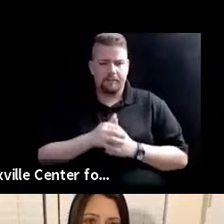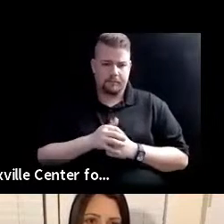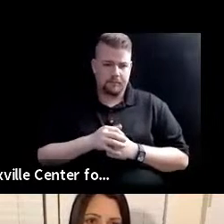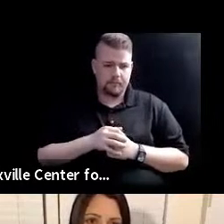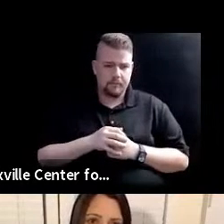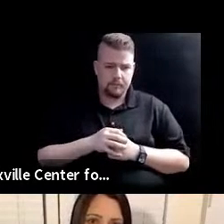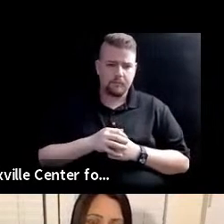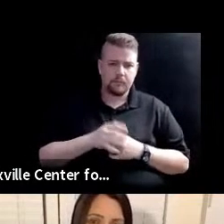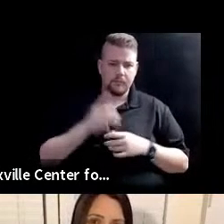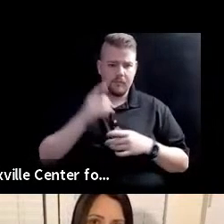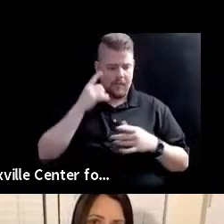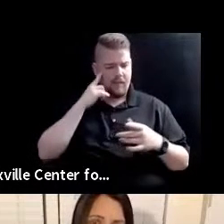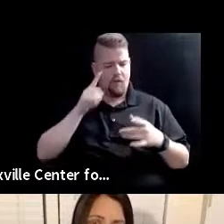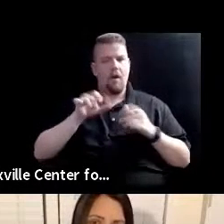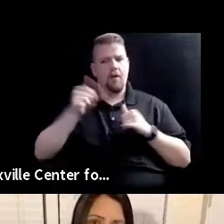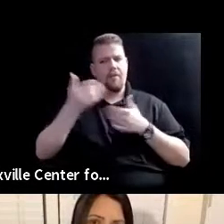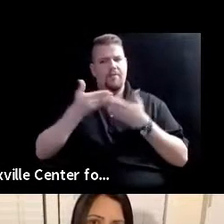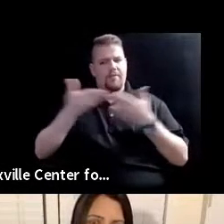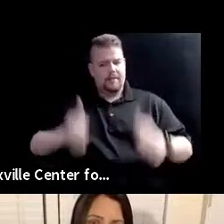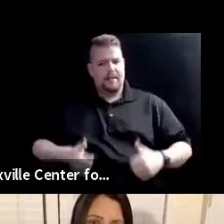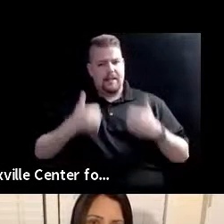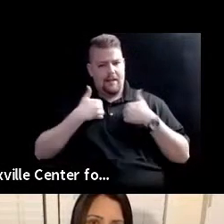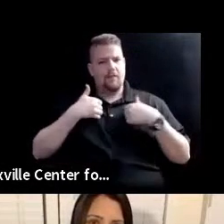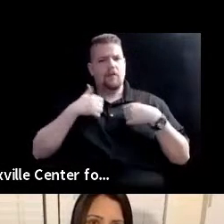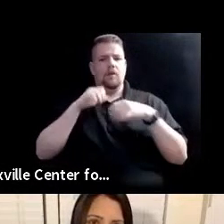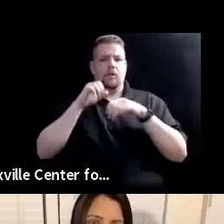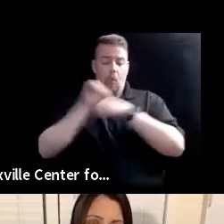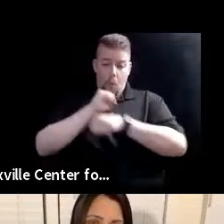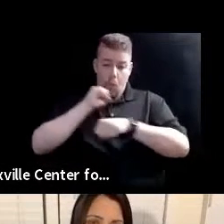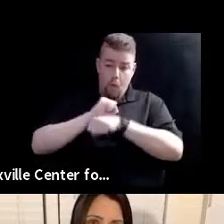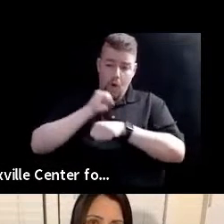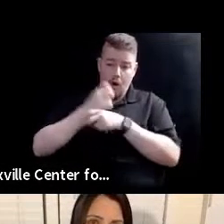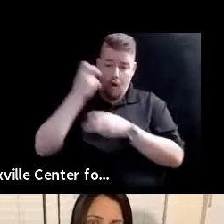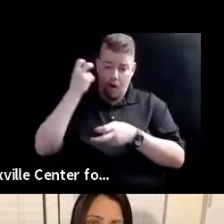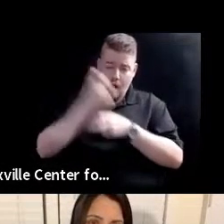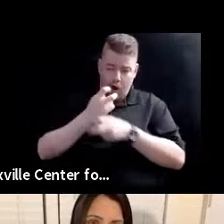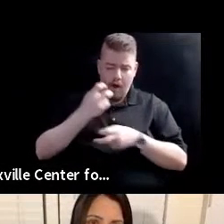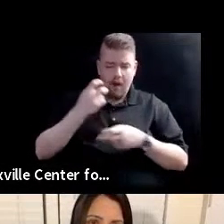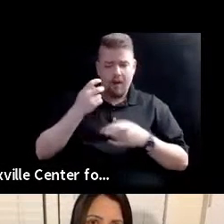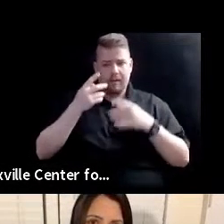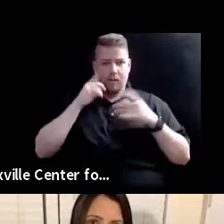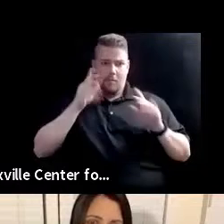have other things in their lives and are working hard to put food on the table for their children and their families.